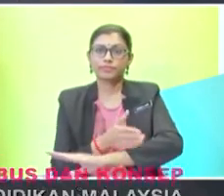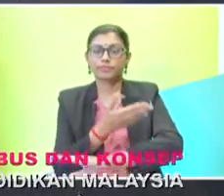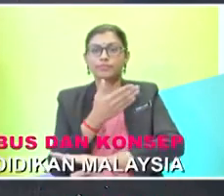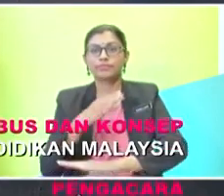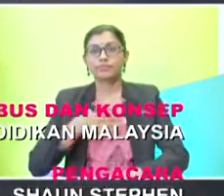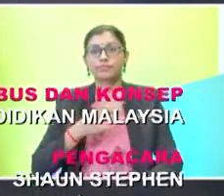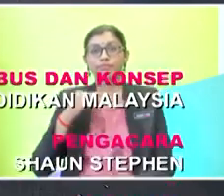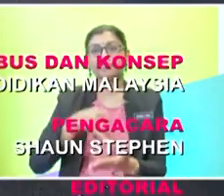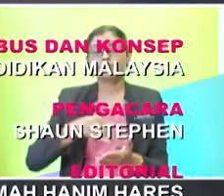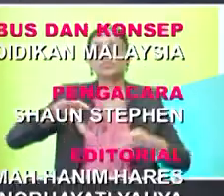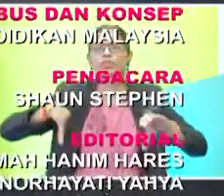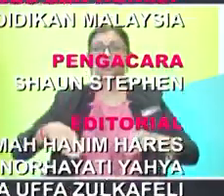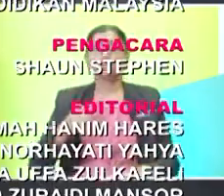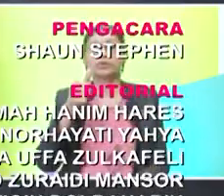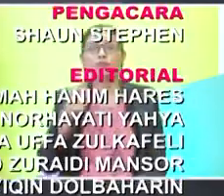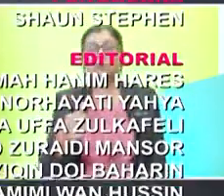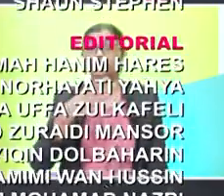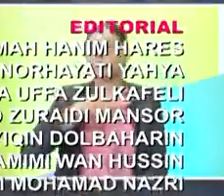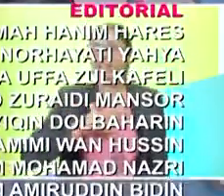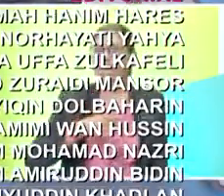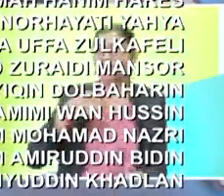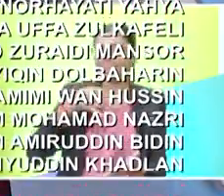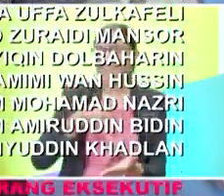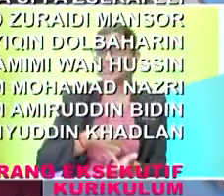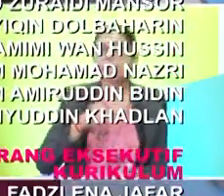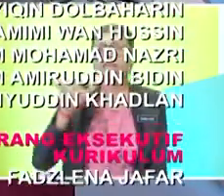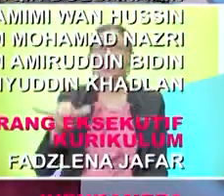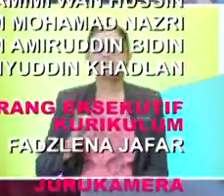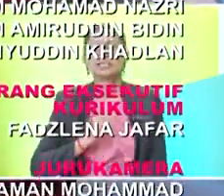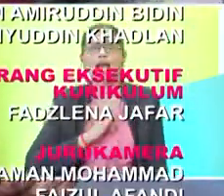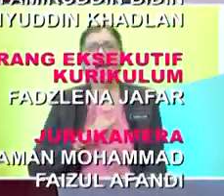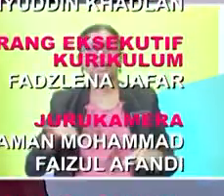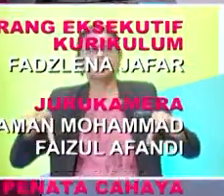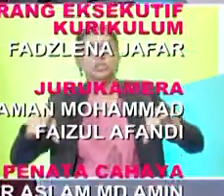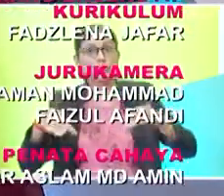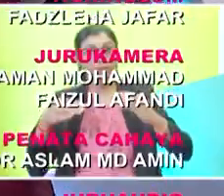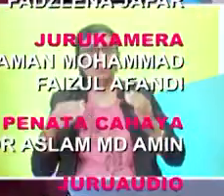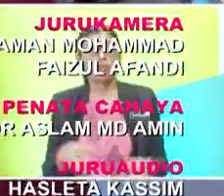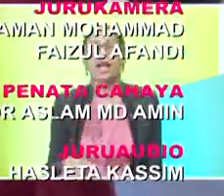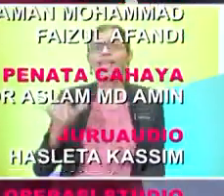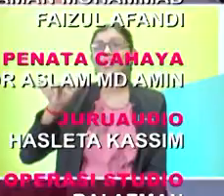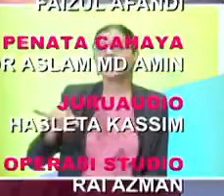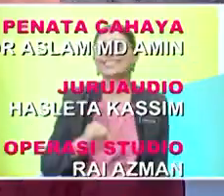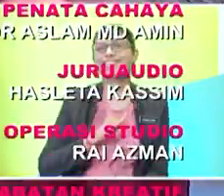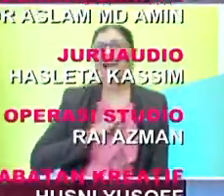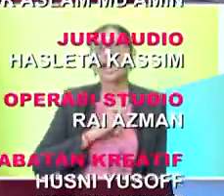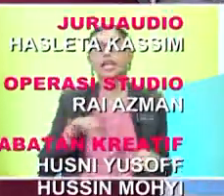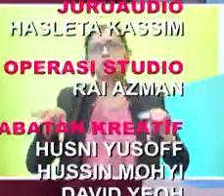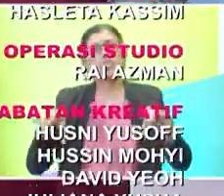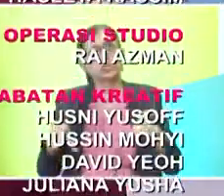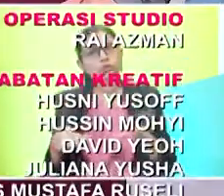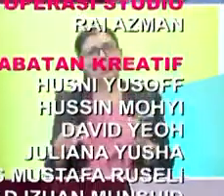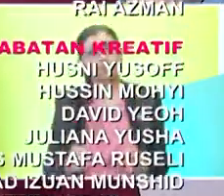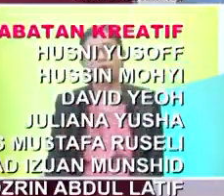You like it? Do you like it? Yes, I do. Yes, I